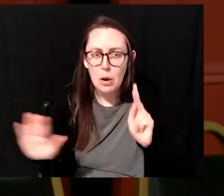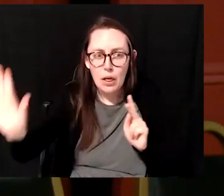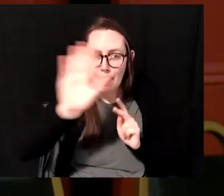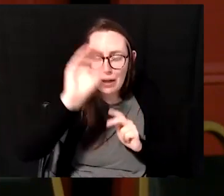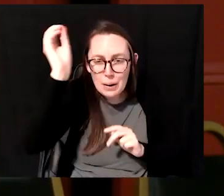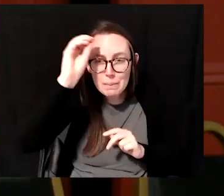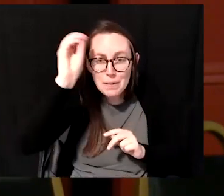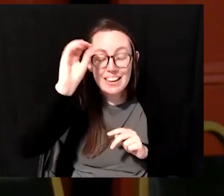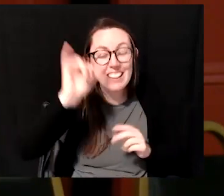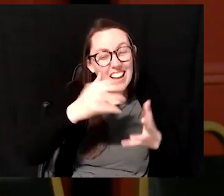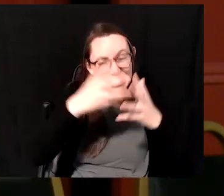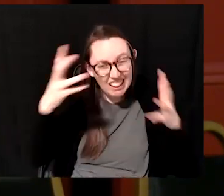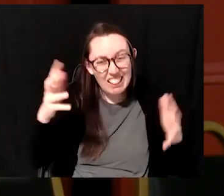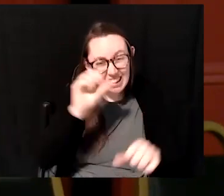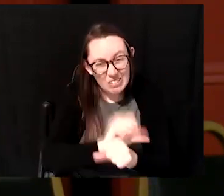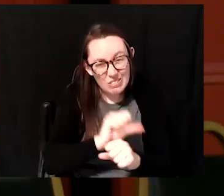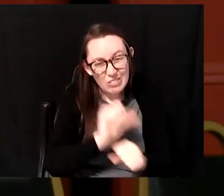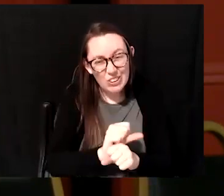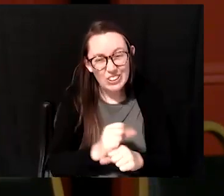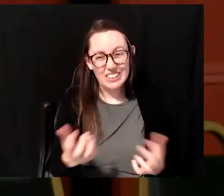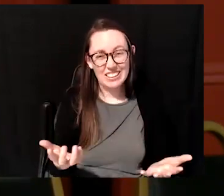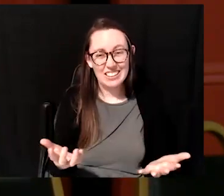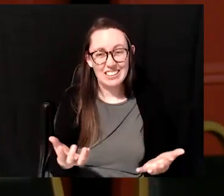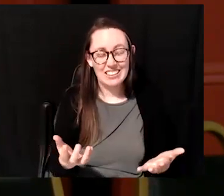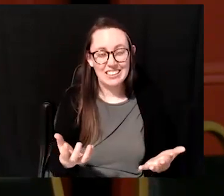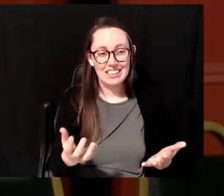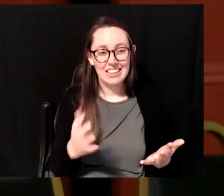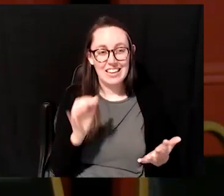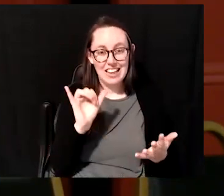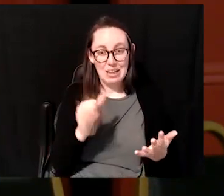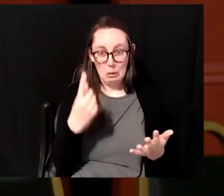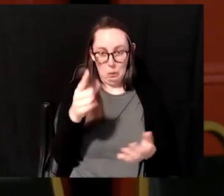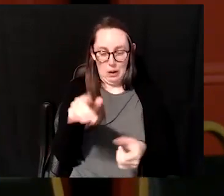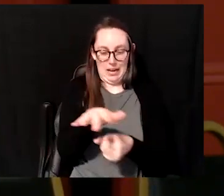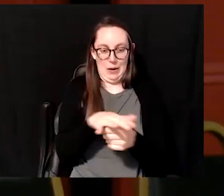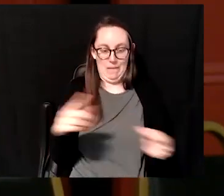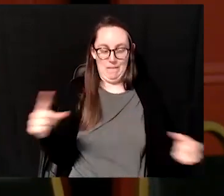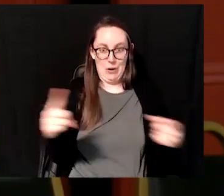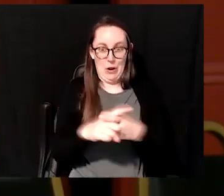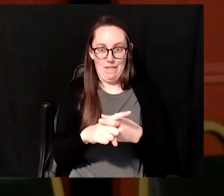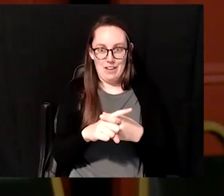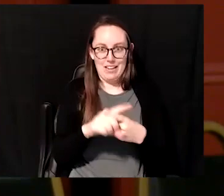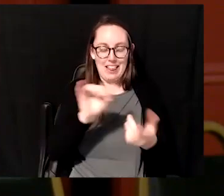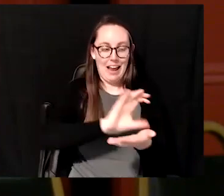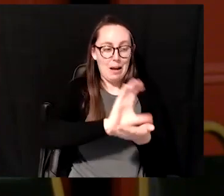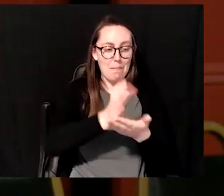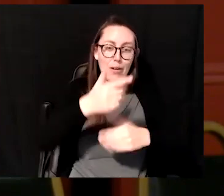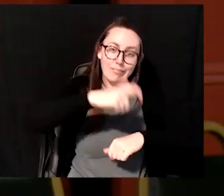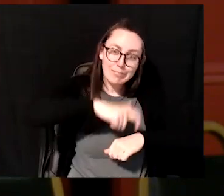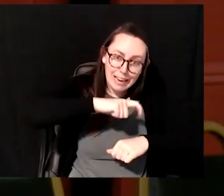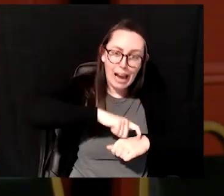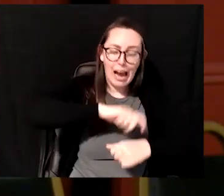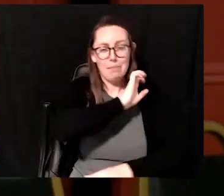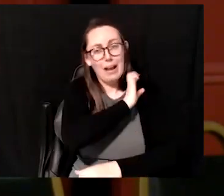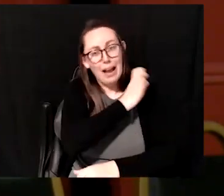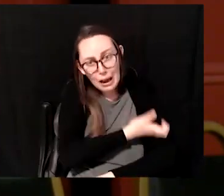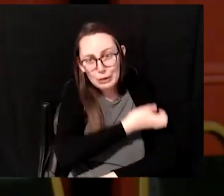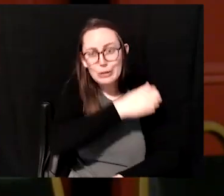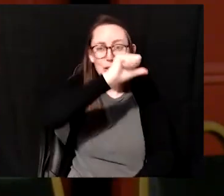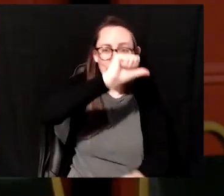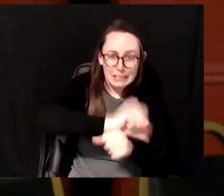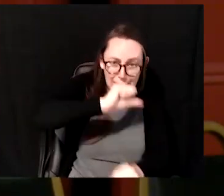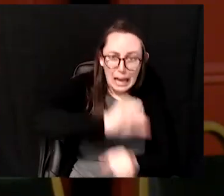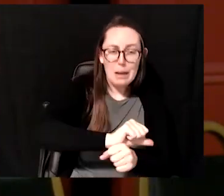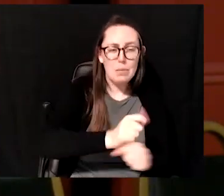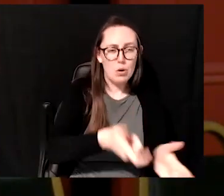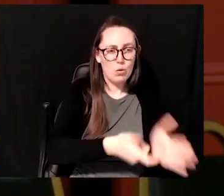conflict that we have is the like amount of time and energy and labor that it takes to really explore these